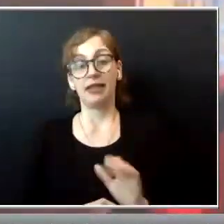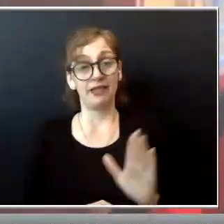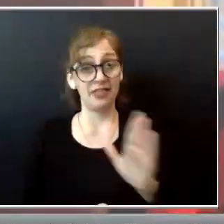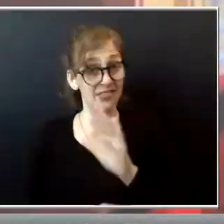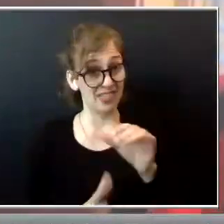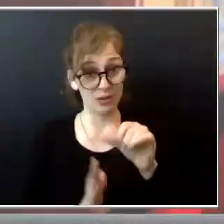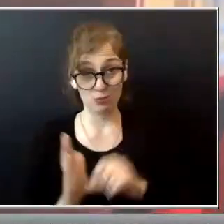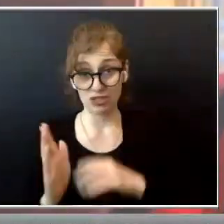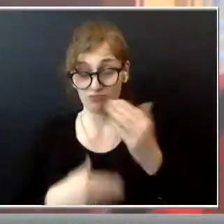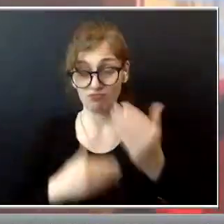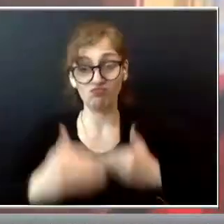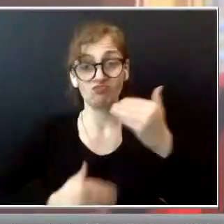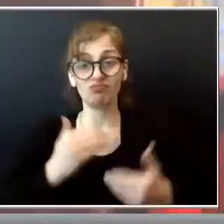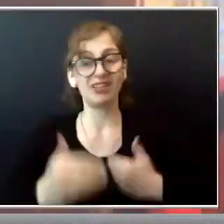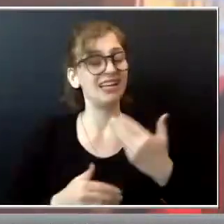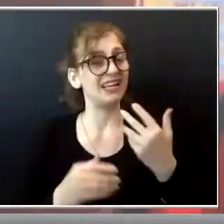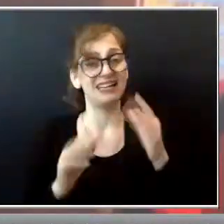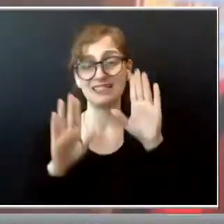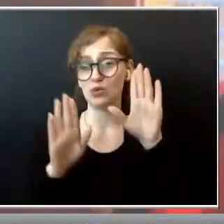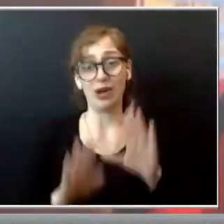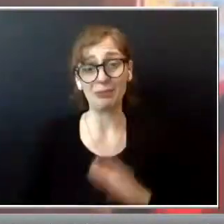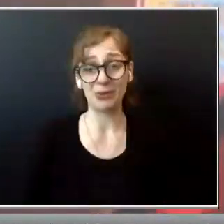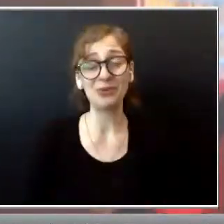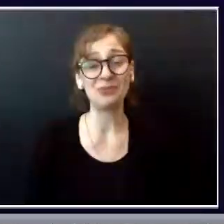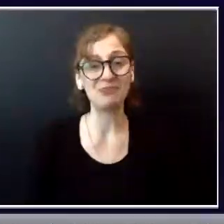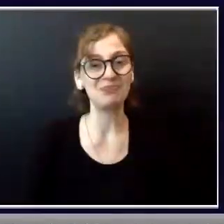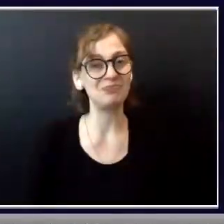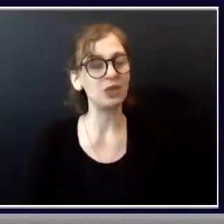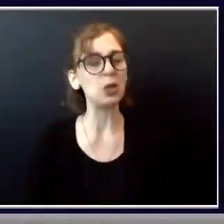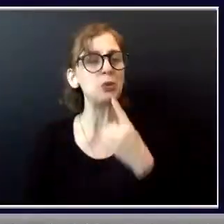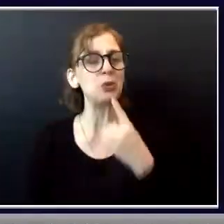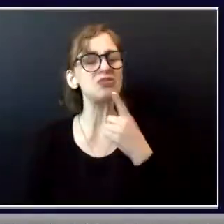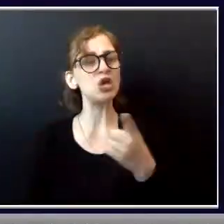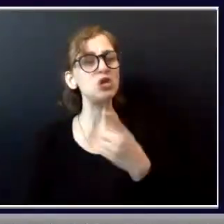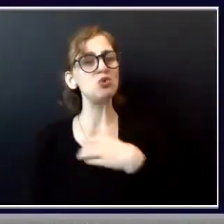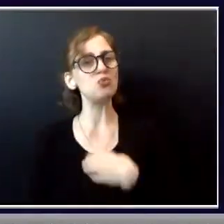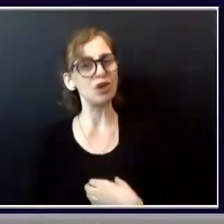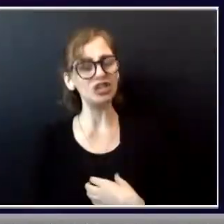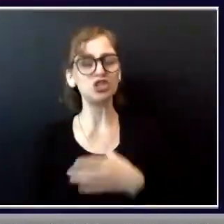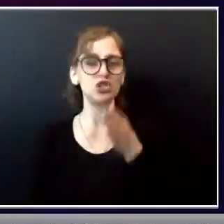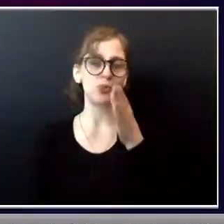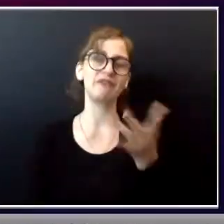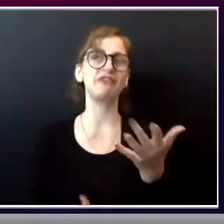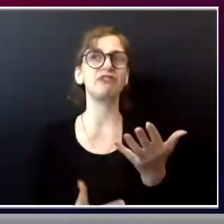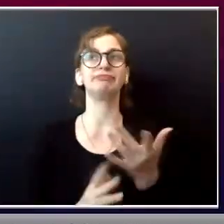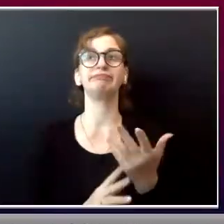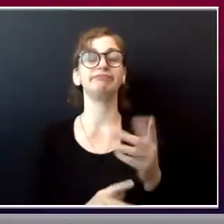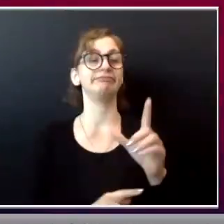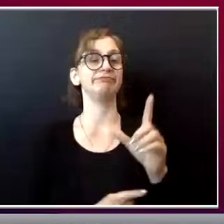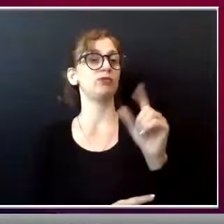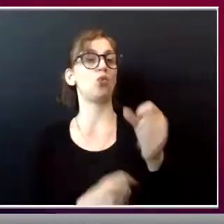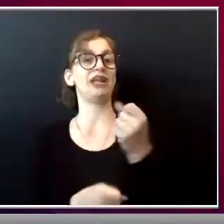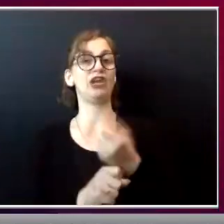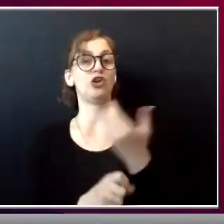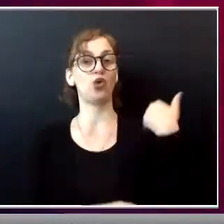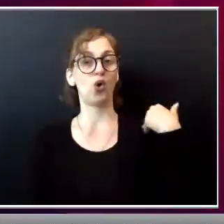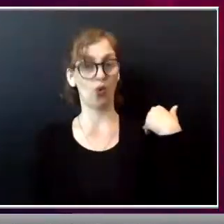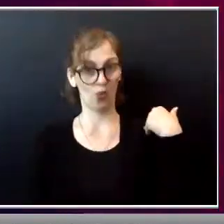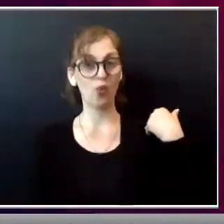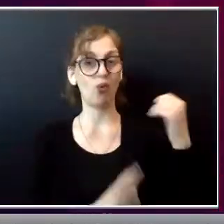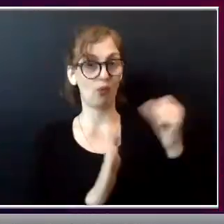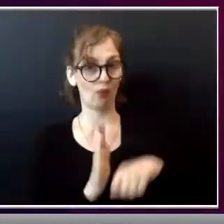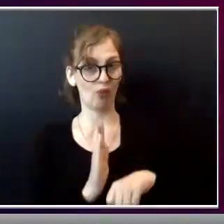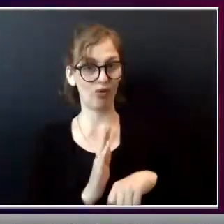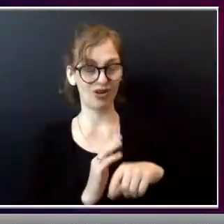happen. You say you wish you would have done this 20 years ago. That was your advice to people. Don't wait for something you wish you would have done 20